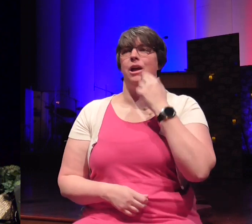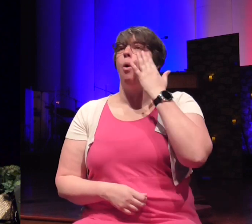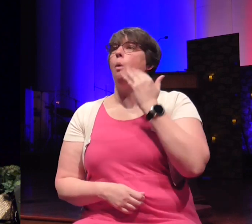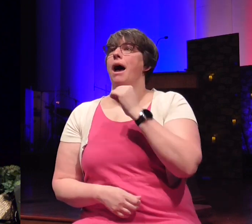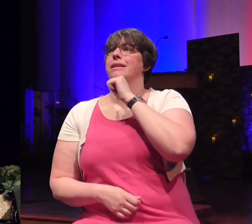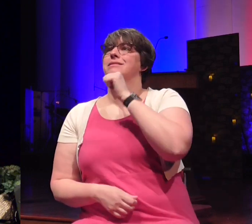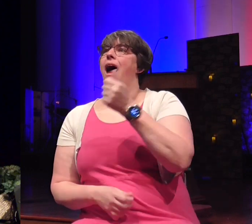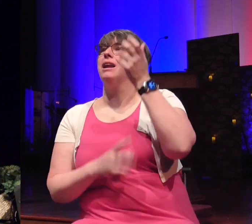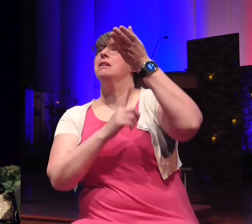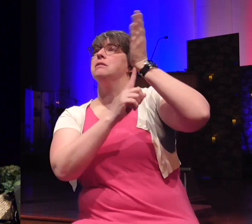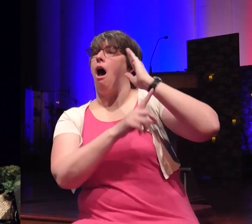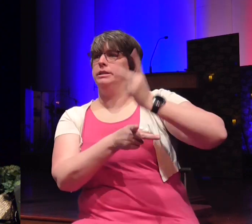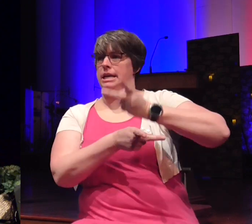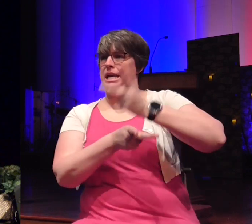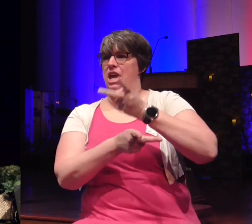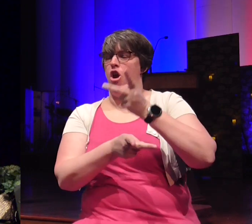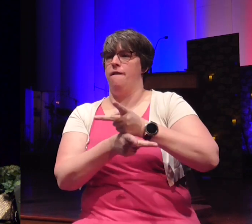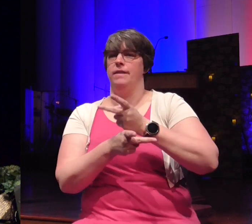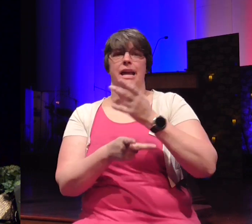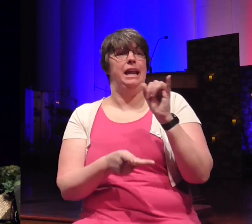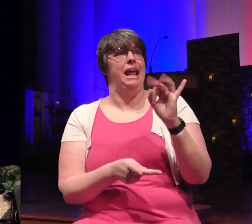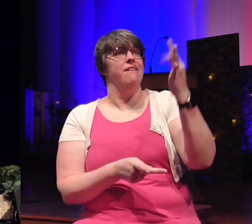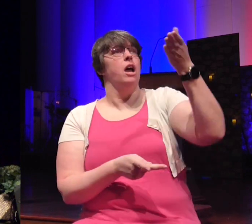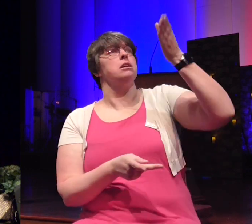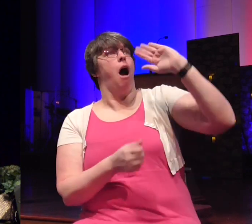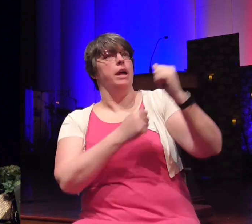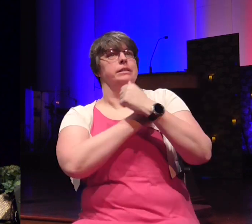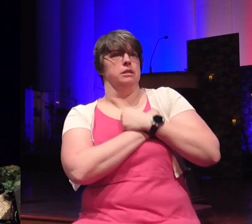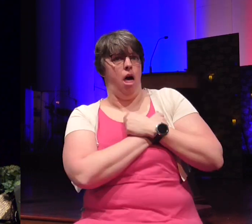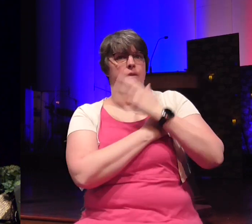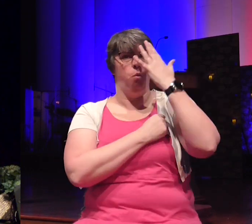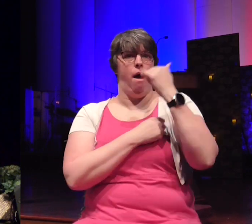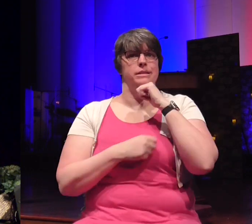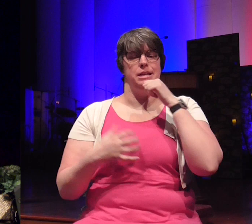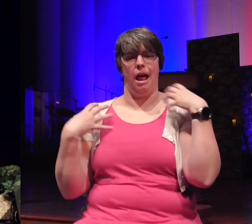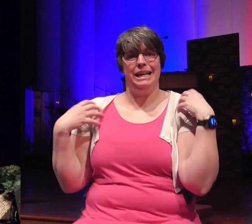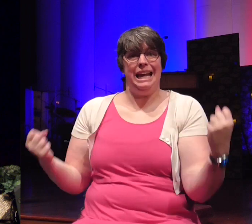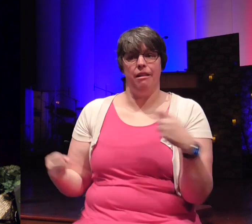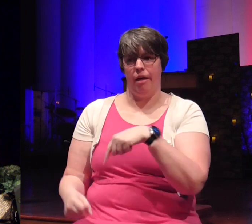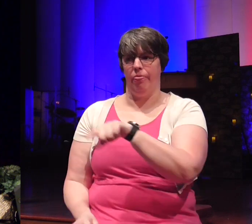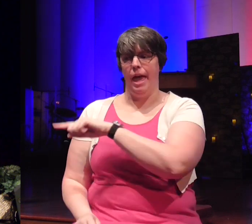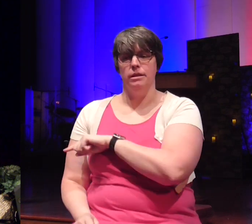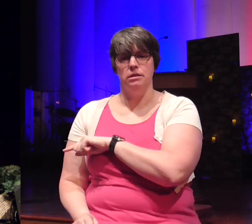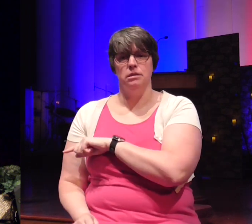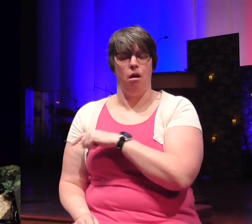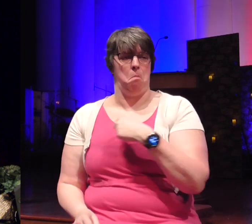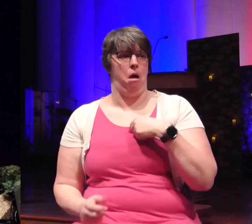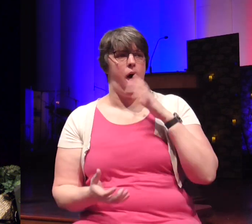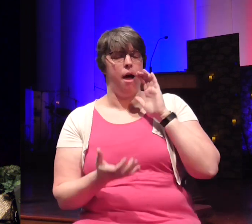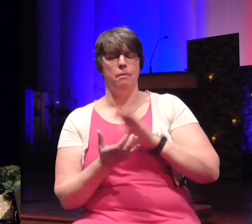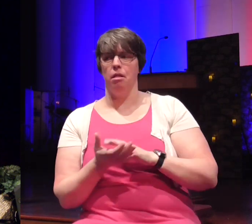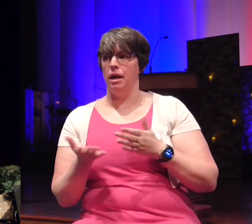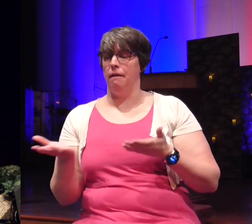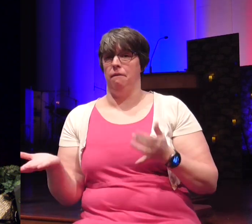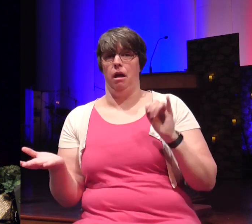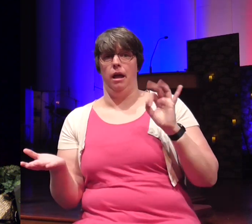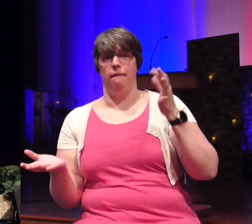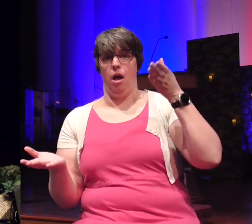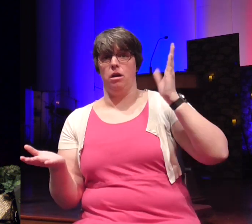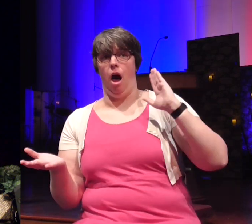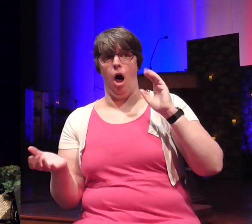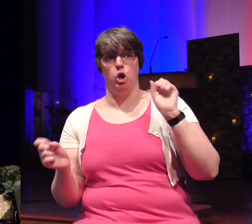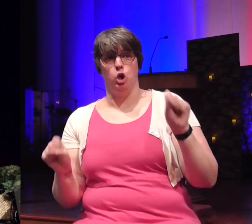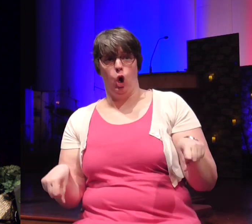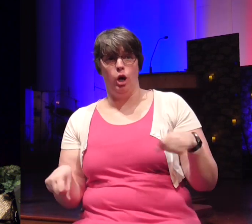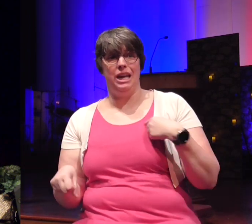of this? If God is love and God is everywhere, and God, why isn't God healing this? And I believe that if the Spirit of the Divine could speak to us,